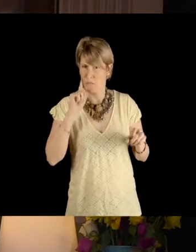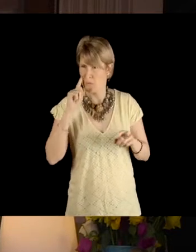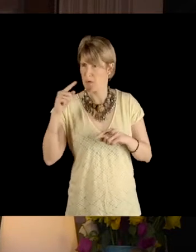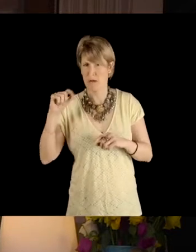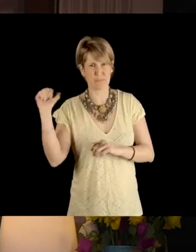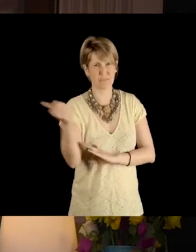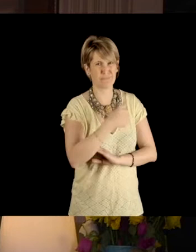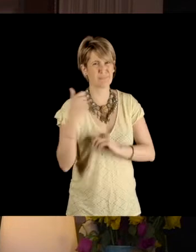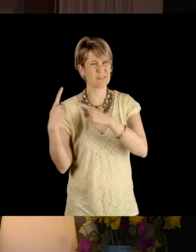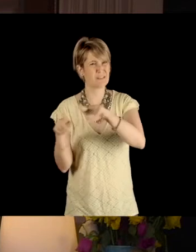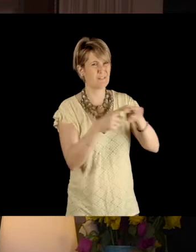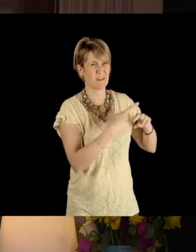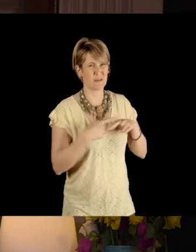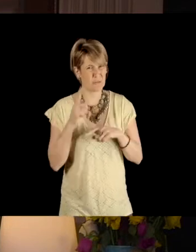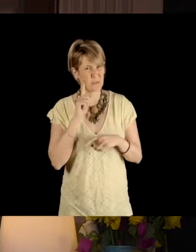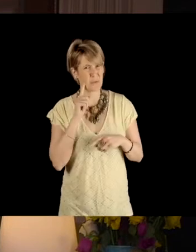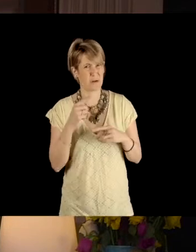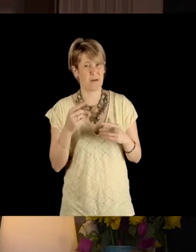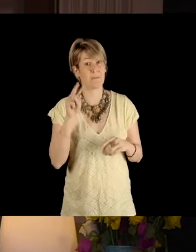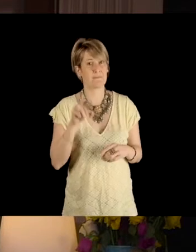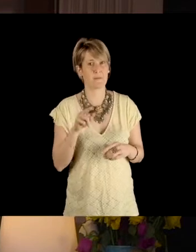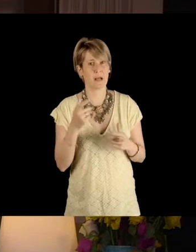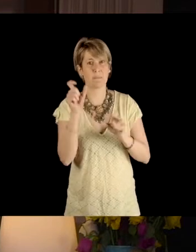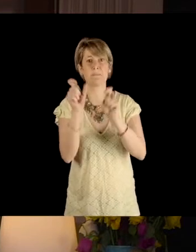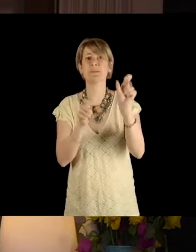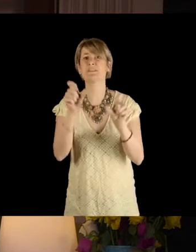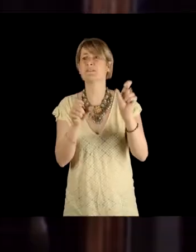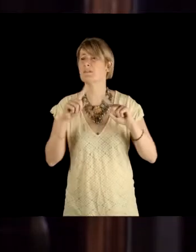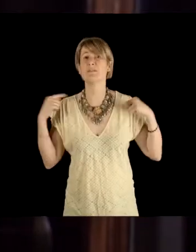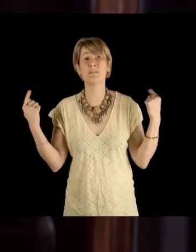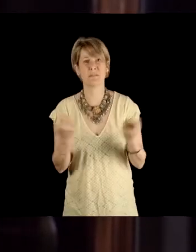of something, what he felt it was a log, crosses the river.